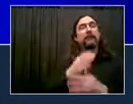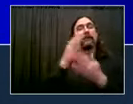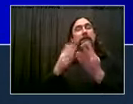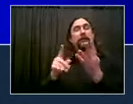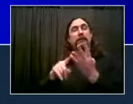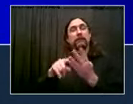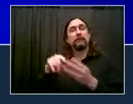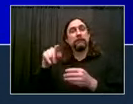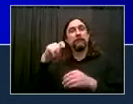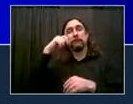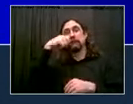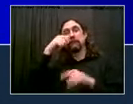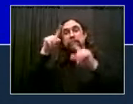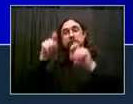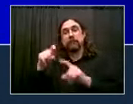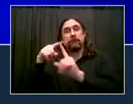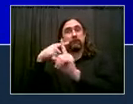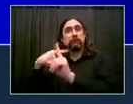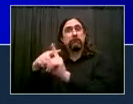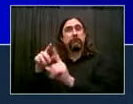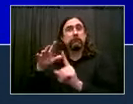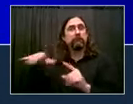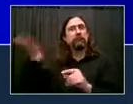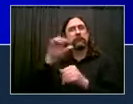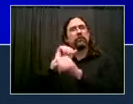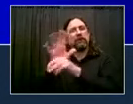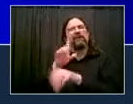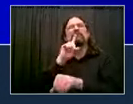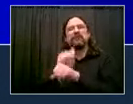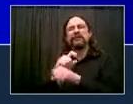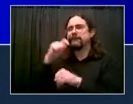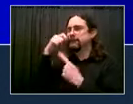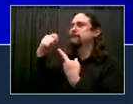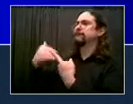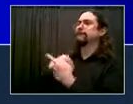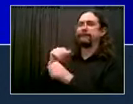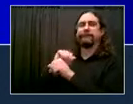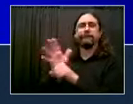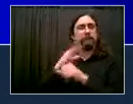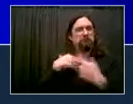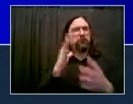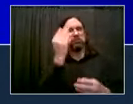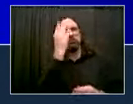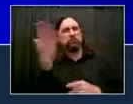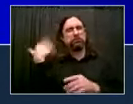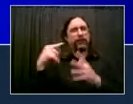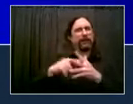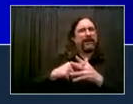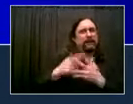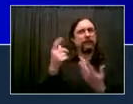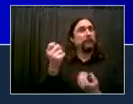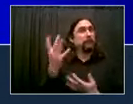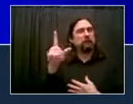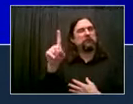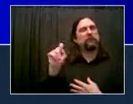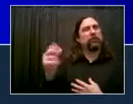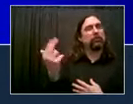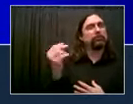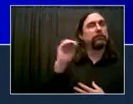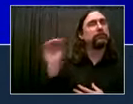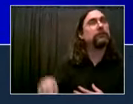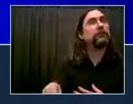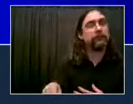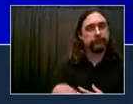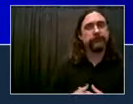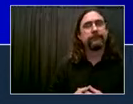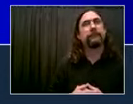people testing positive citywide for COVID-19. Today's report on seven-day rolling average. It has not been this good since